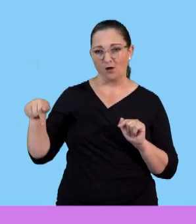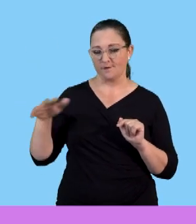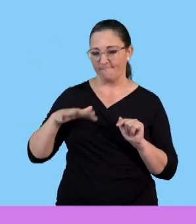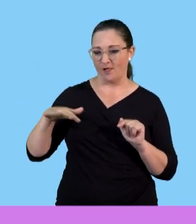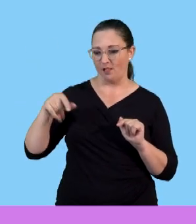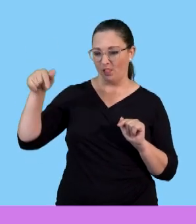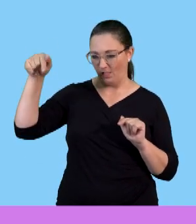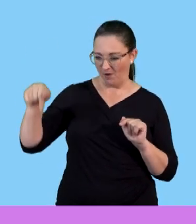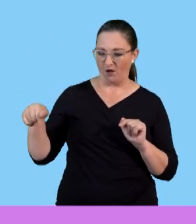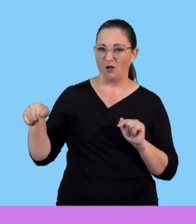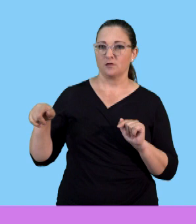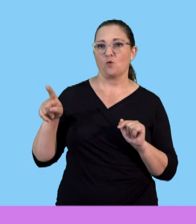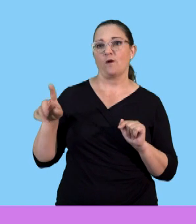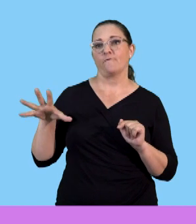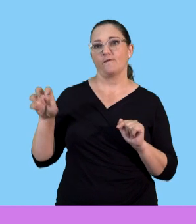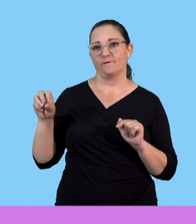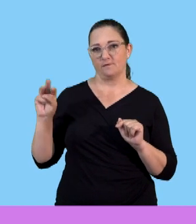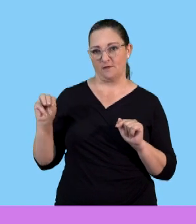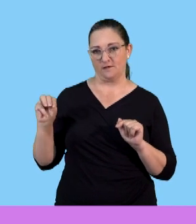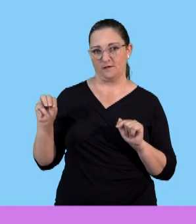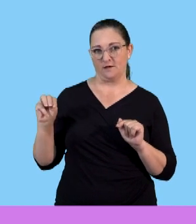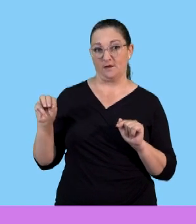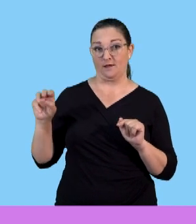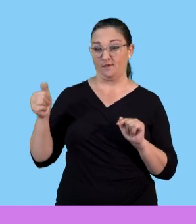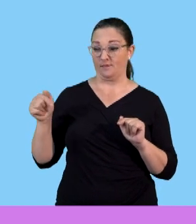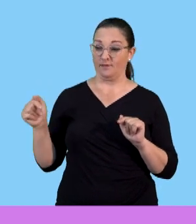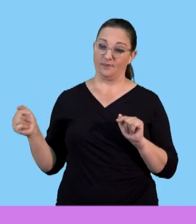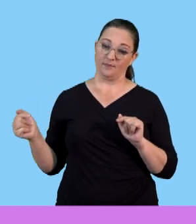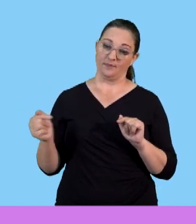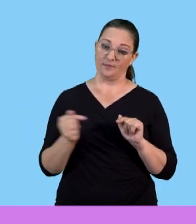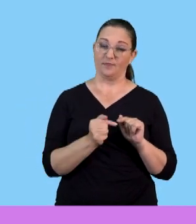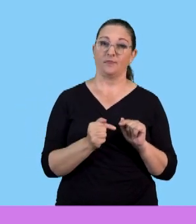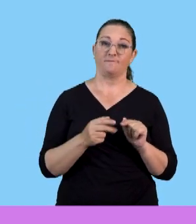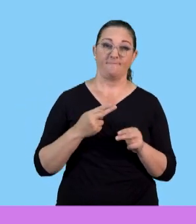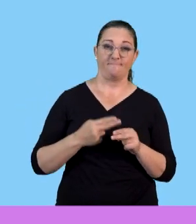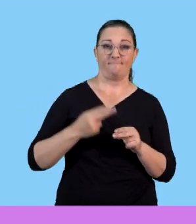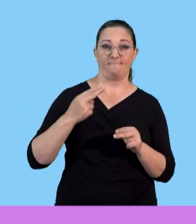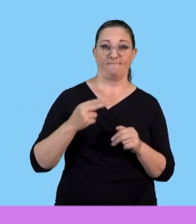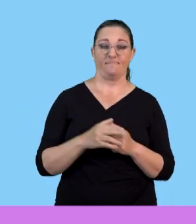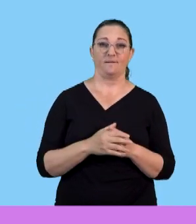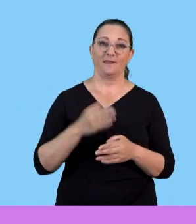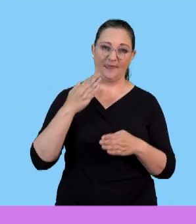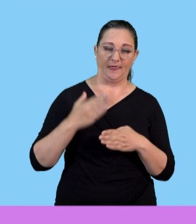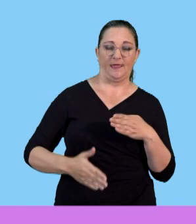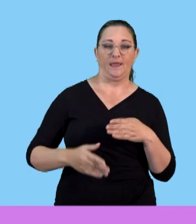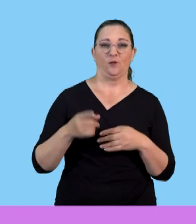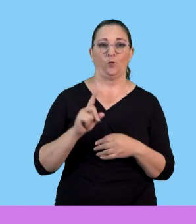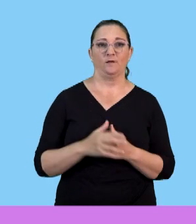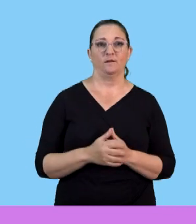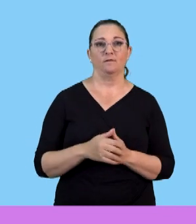field, another 150, and then finally we end